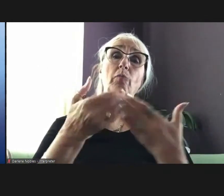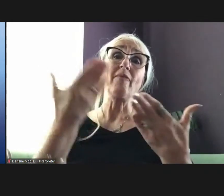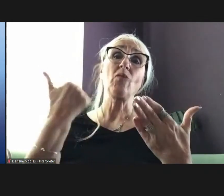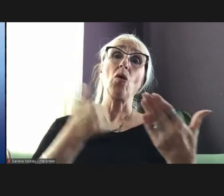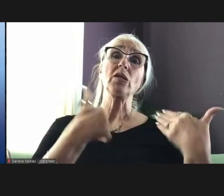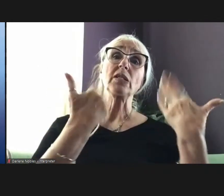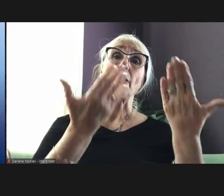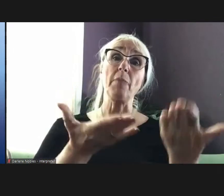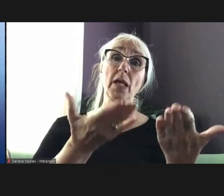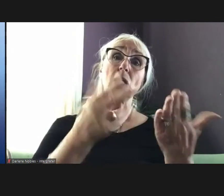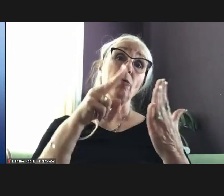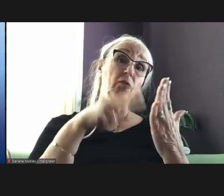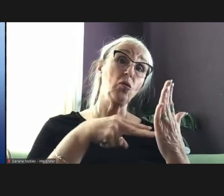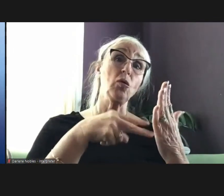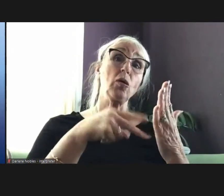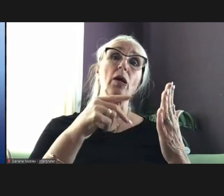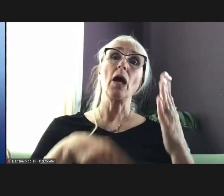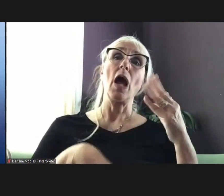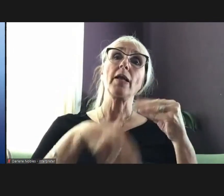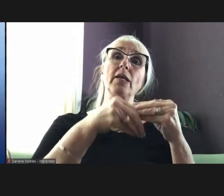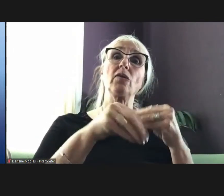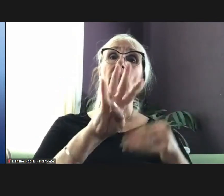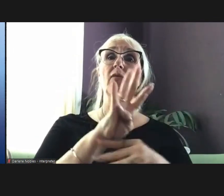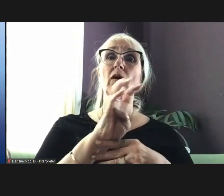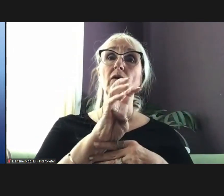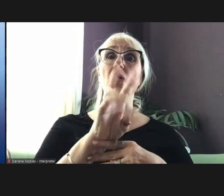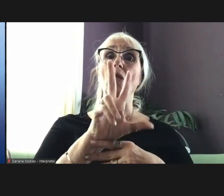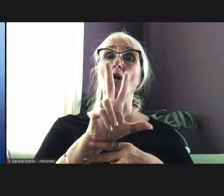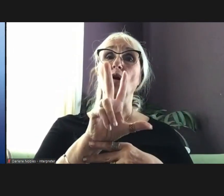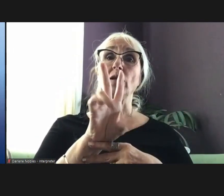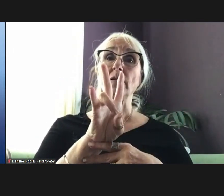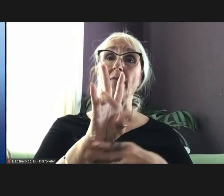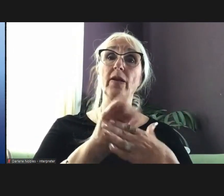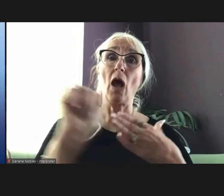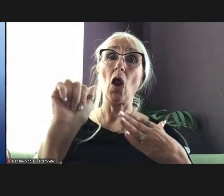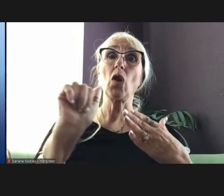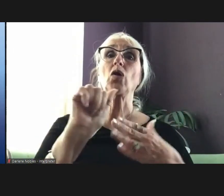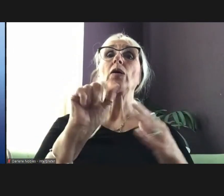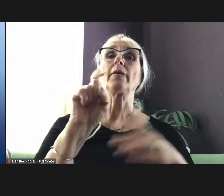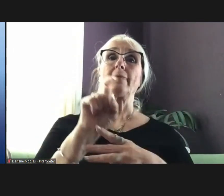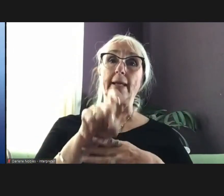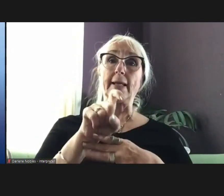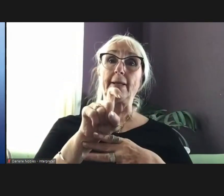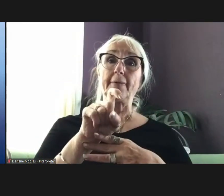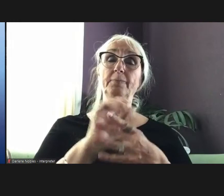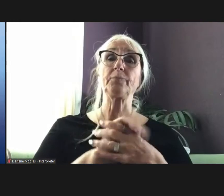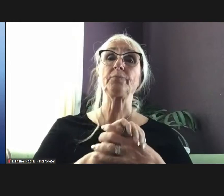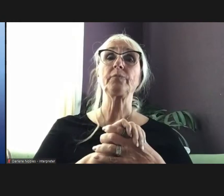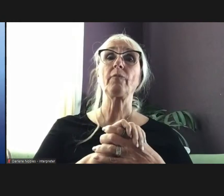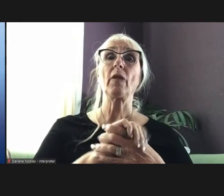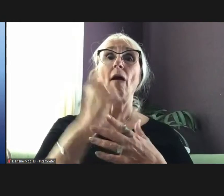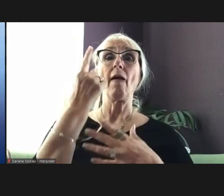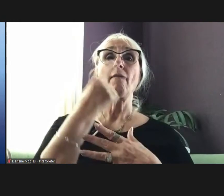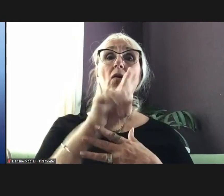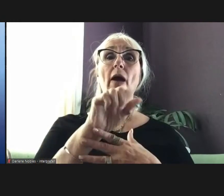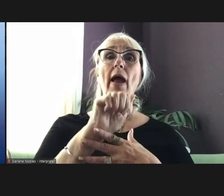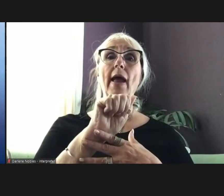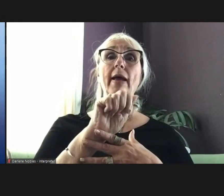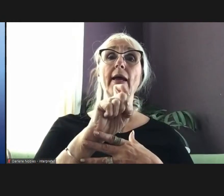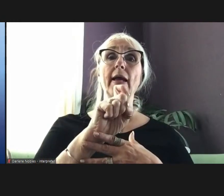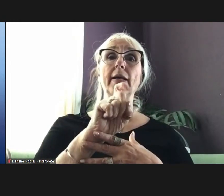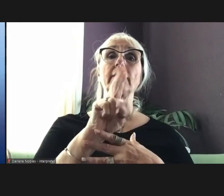you. So there was an additional $437 needed for the AHU